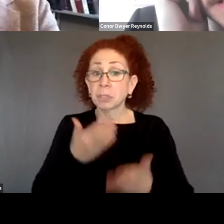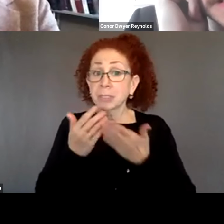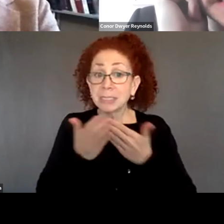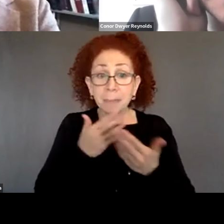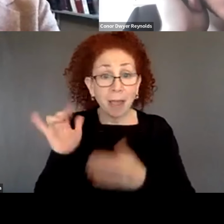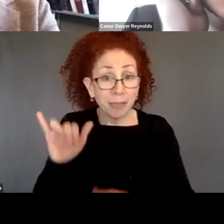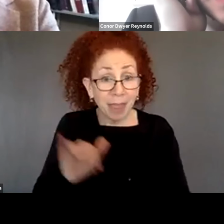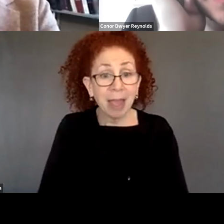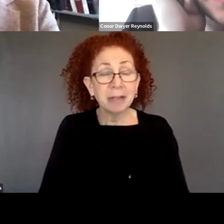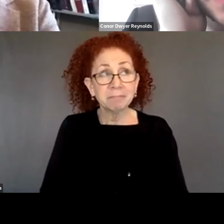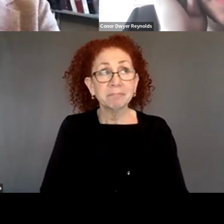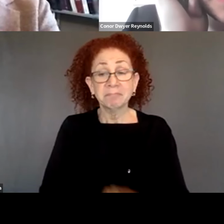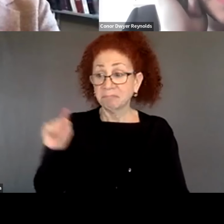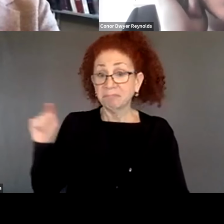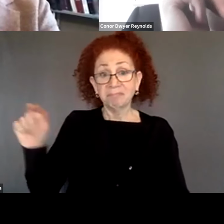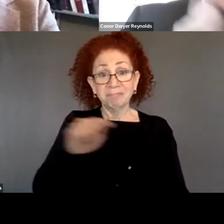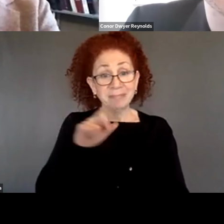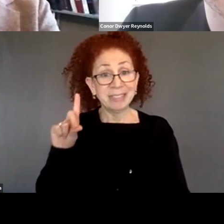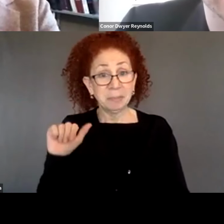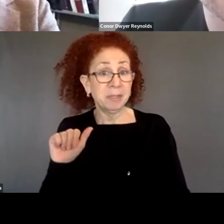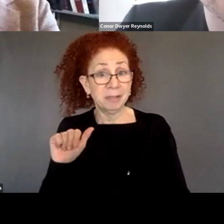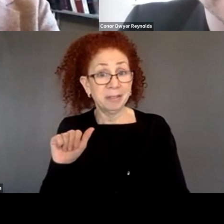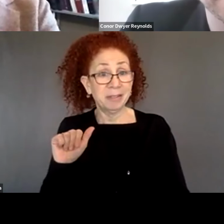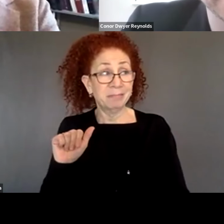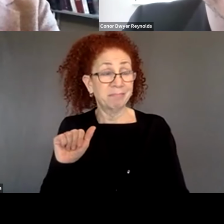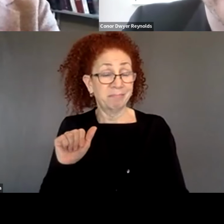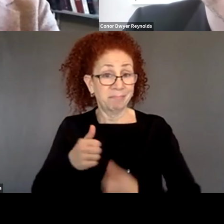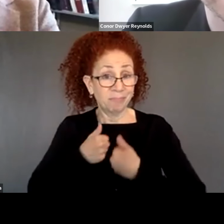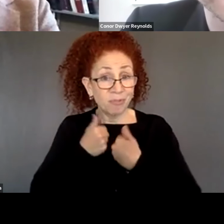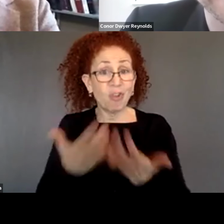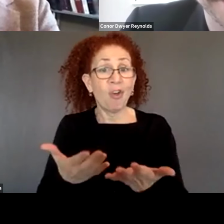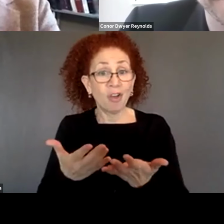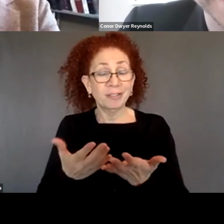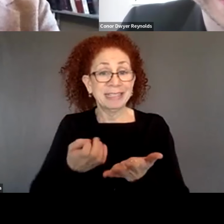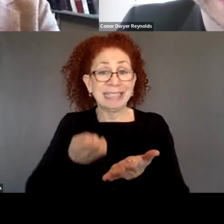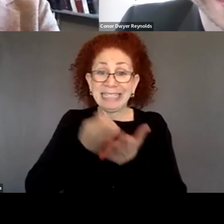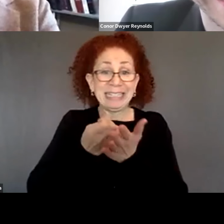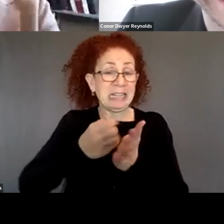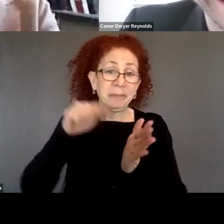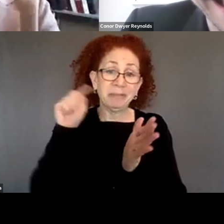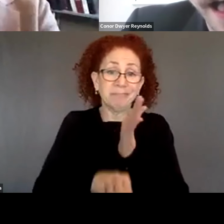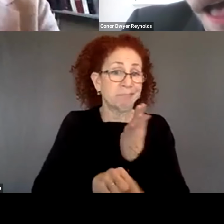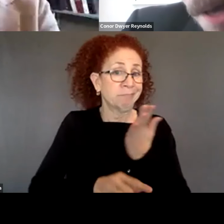these disabilities led to extreme economic difficulty.